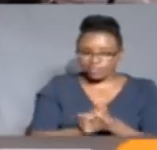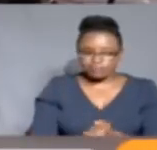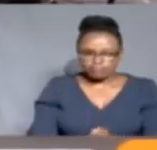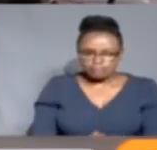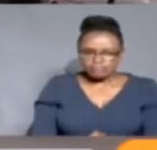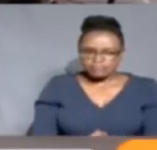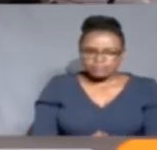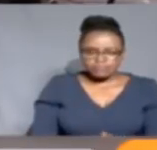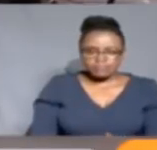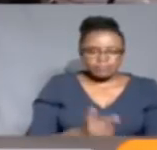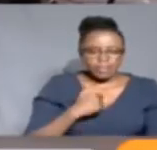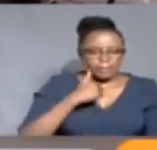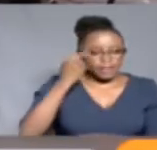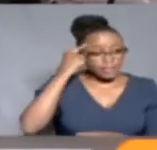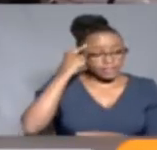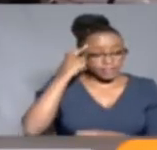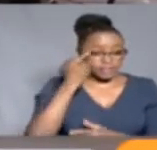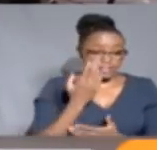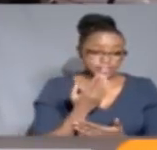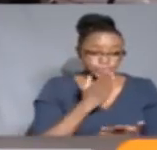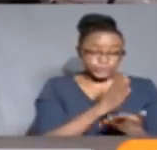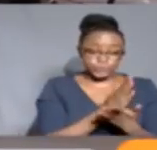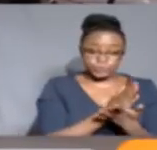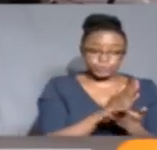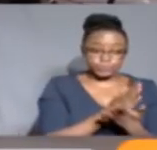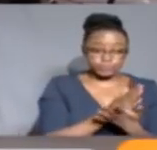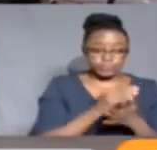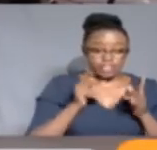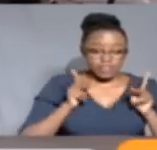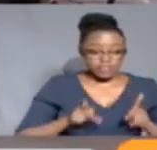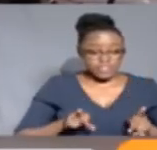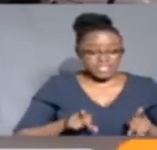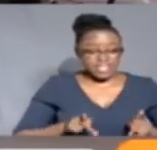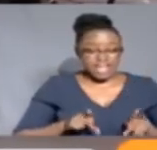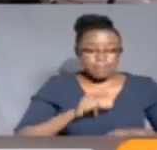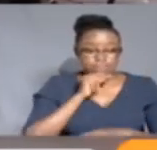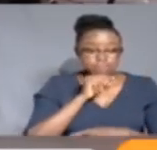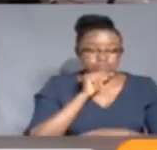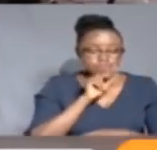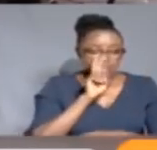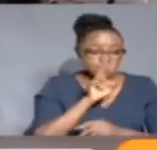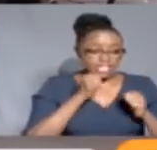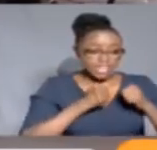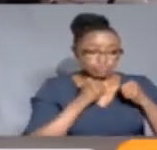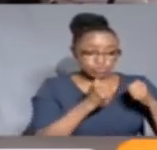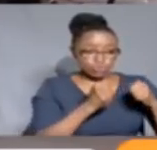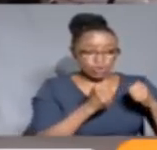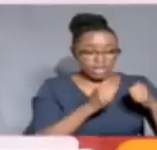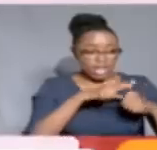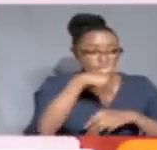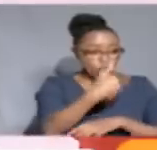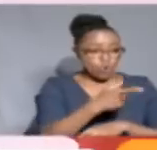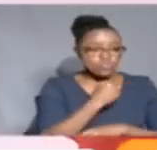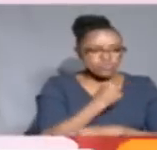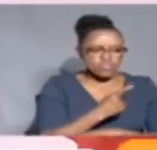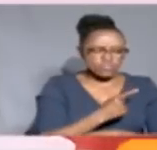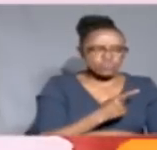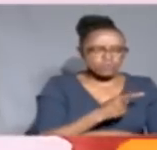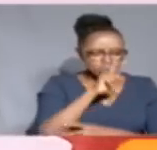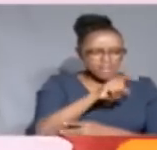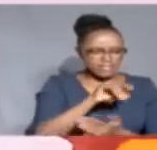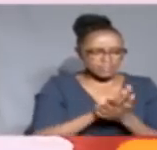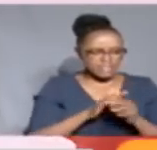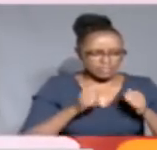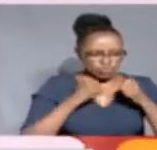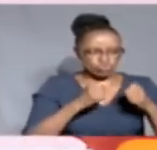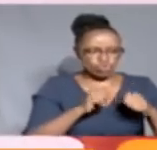think, of course, physically, boys are seen to be stronger, and we're always told, you know, be strong, look